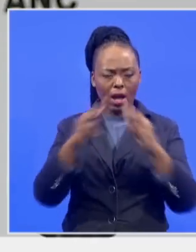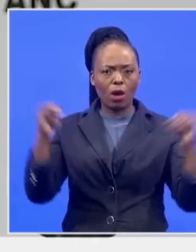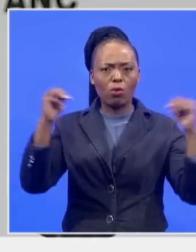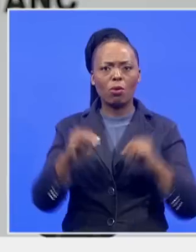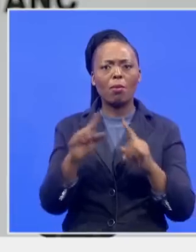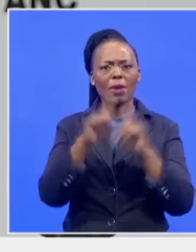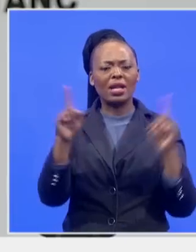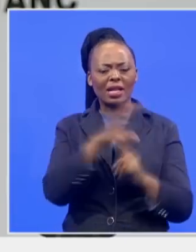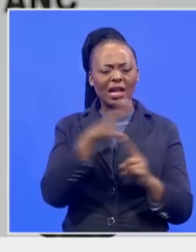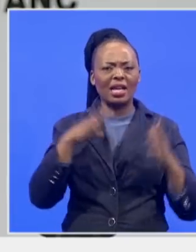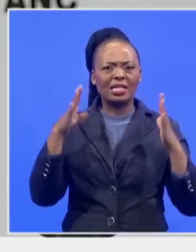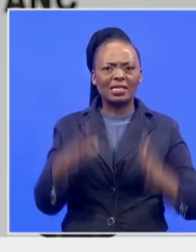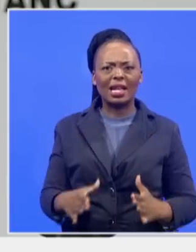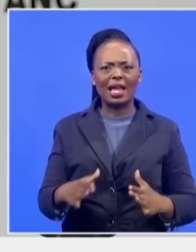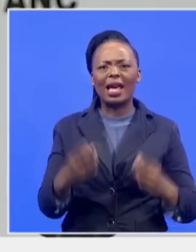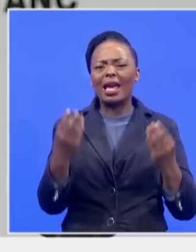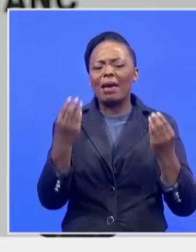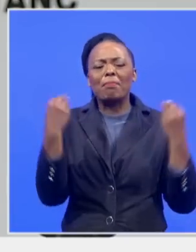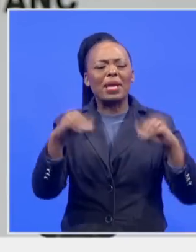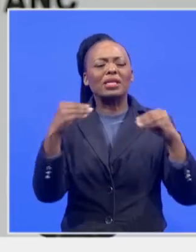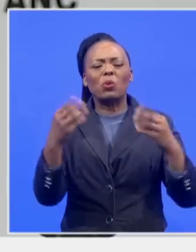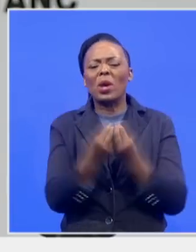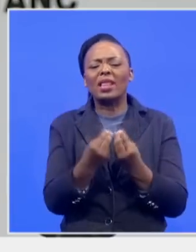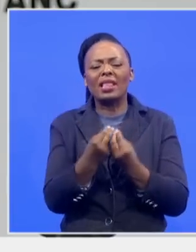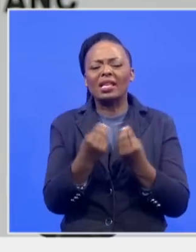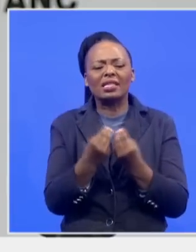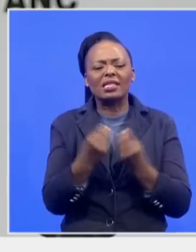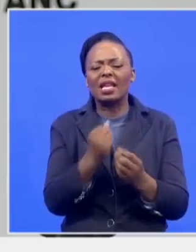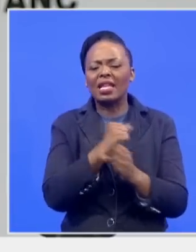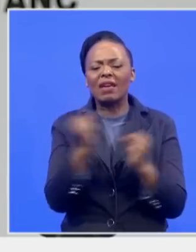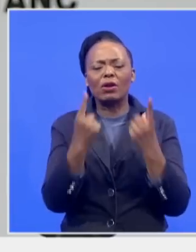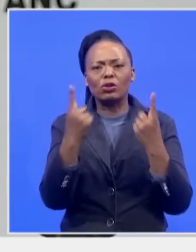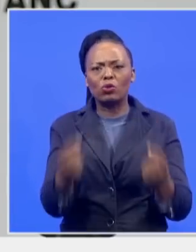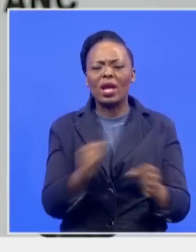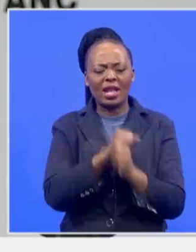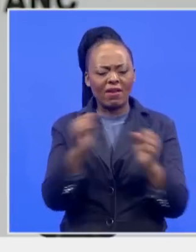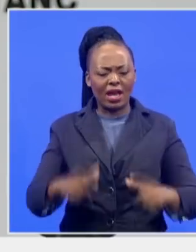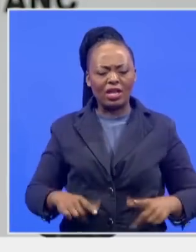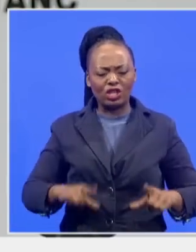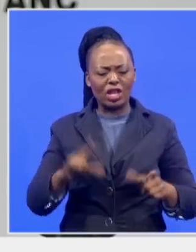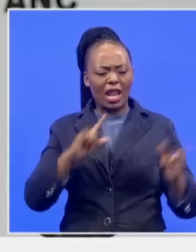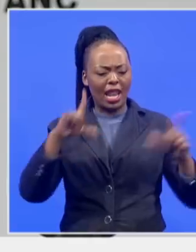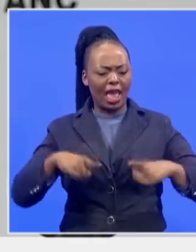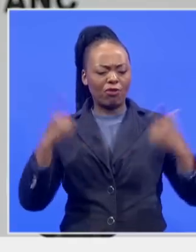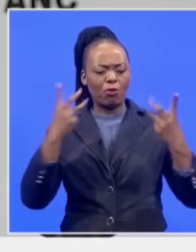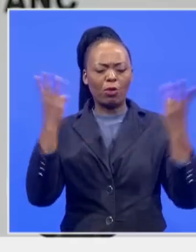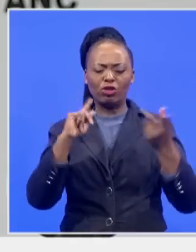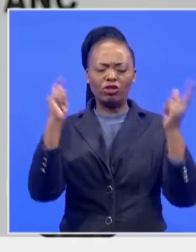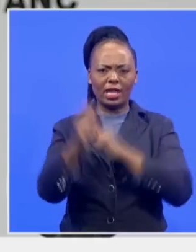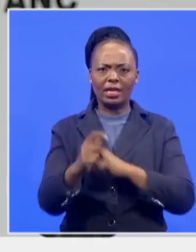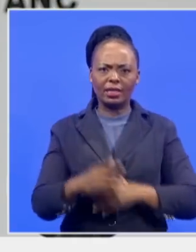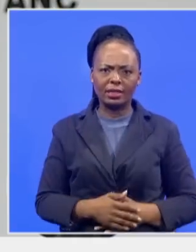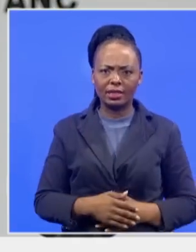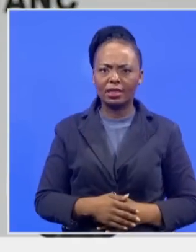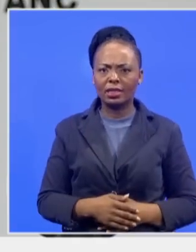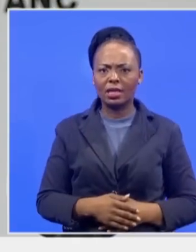busy with things that have got nothing to do for changing the lives of the people. Now they've shown us